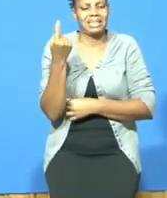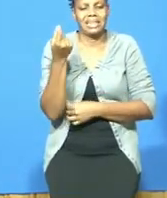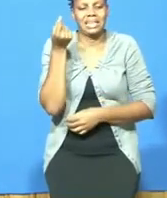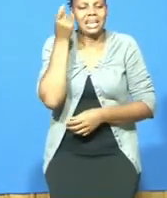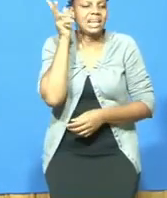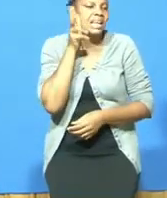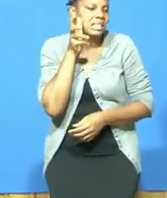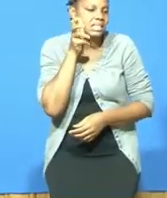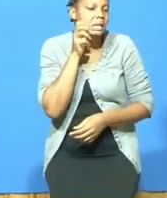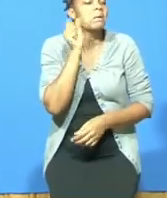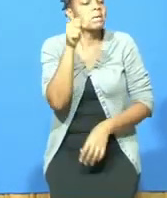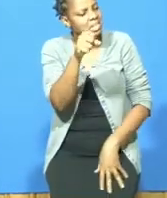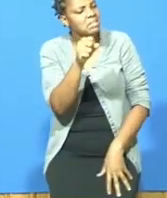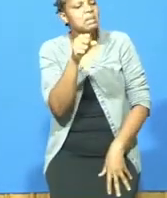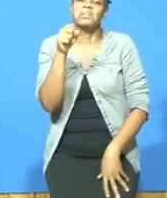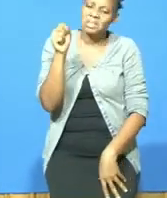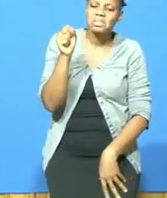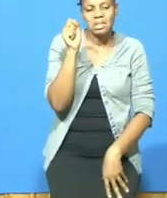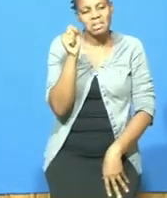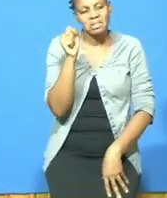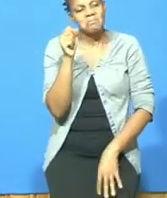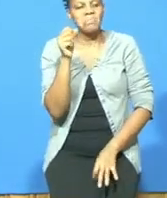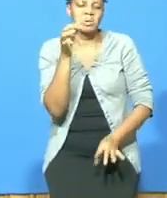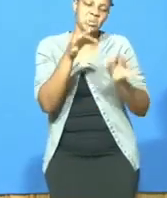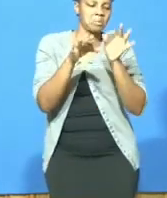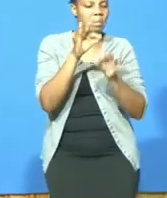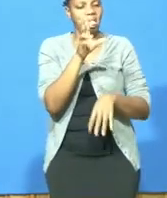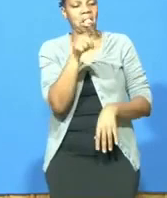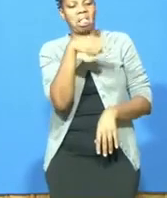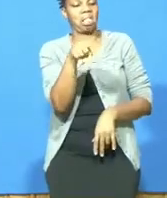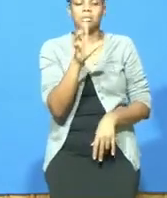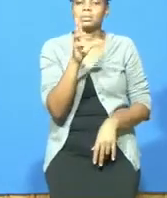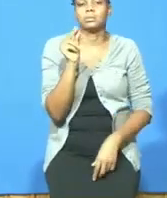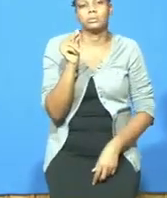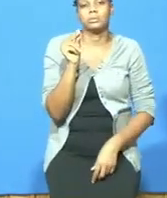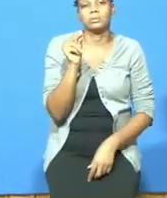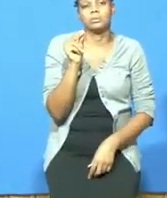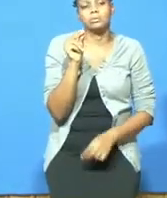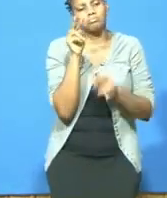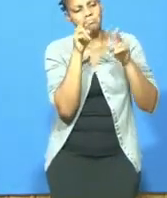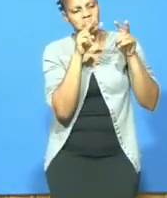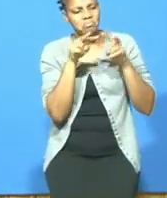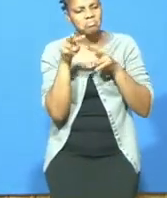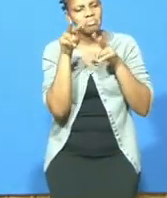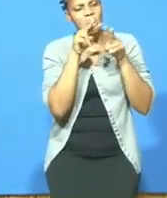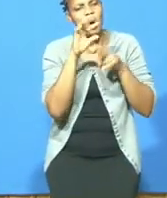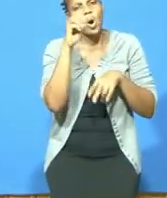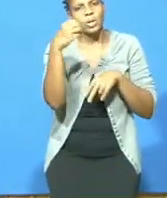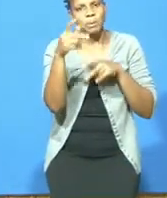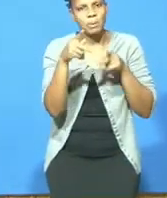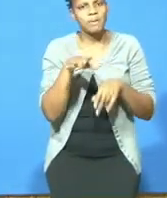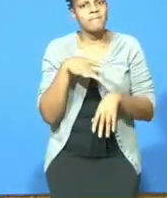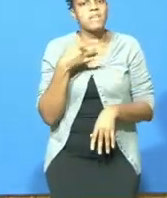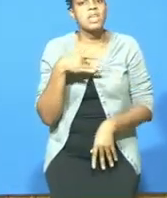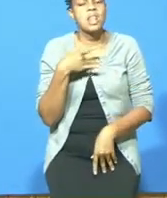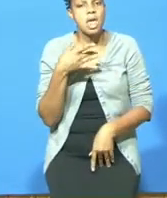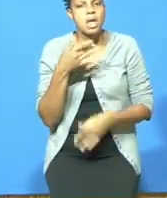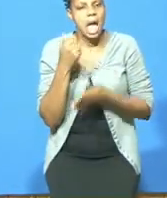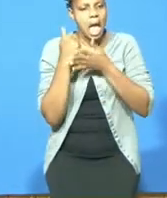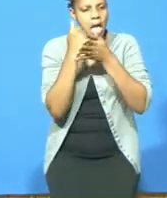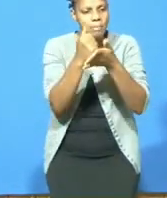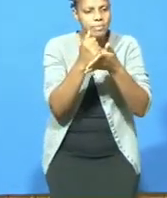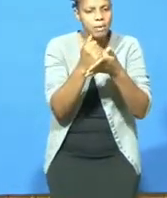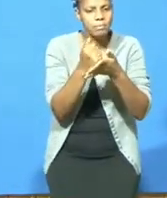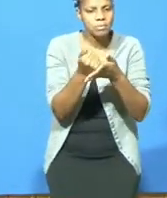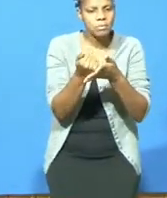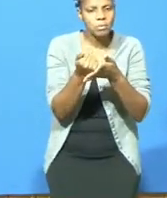to agree, but to not be judgmental, to validate other individuals' feelings and help persons to be able to